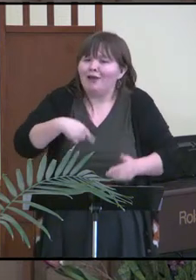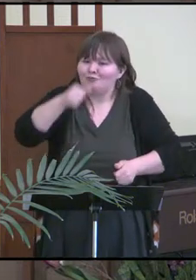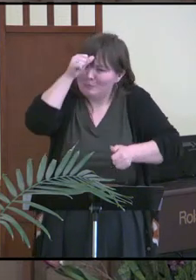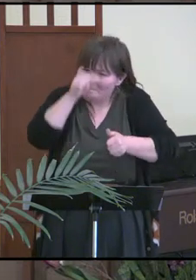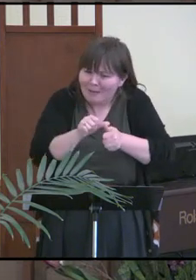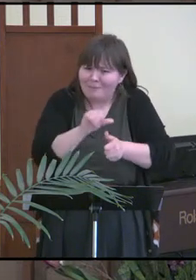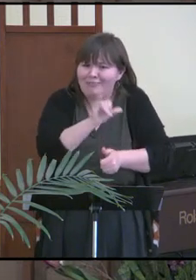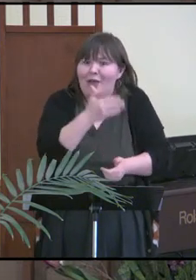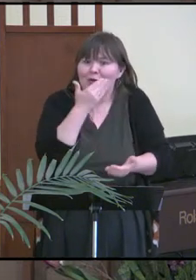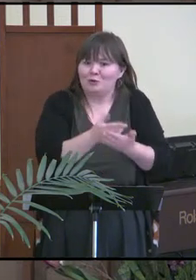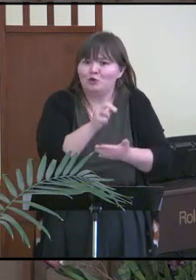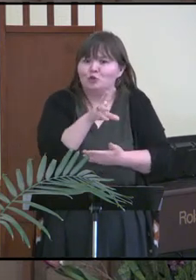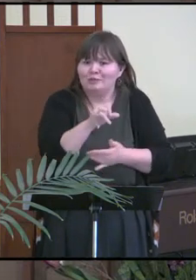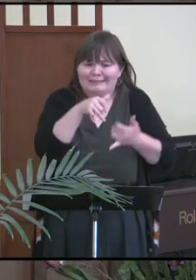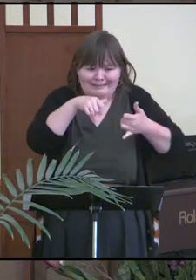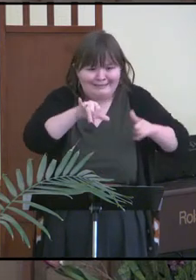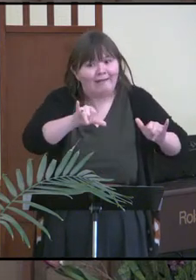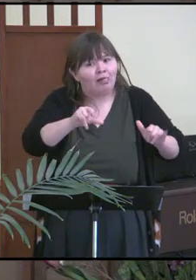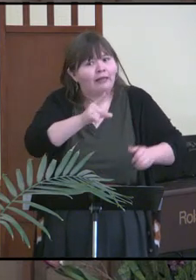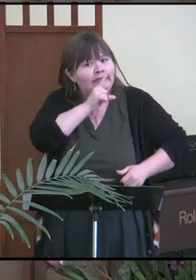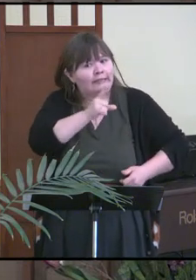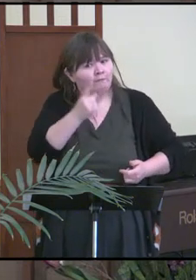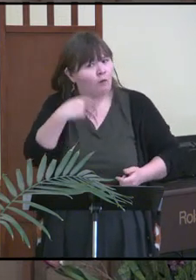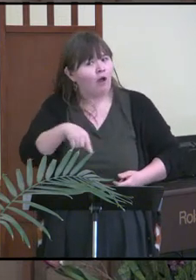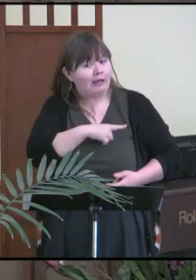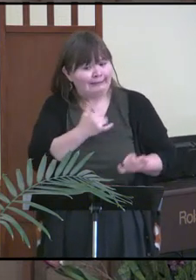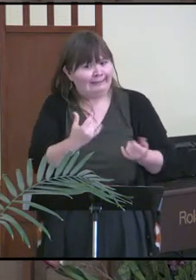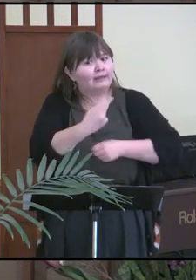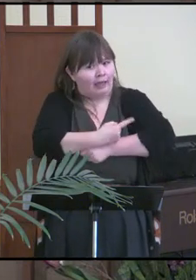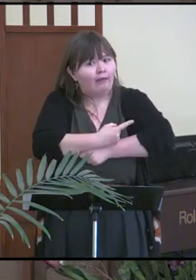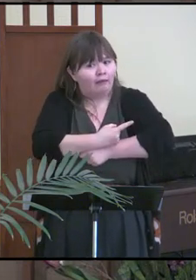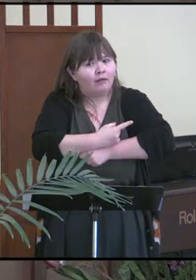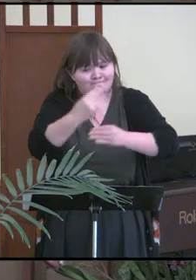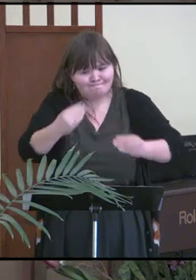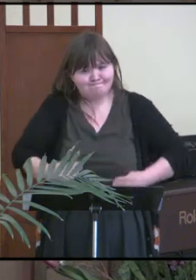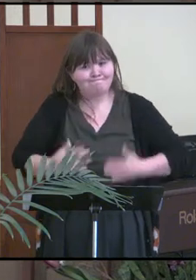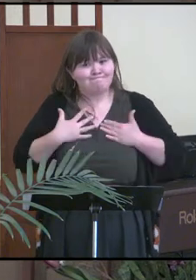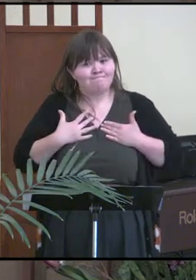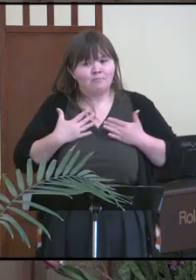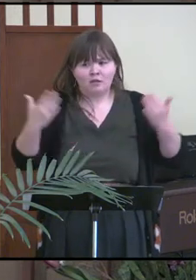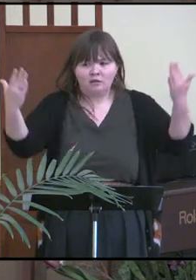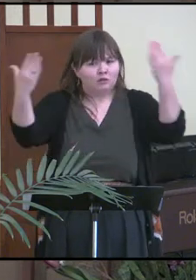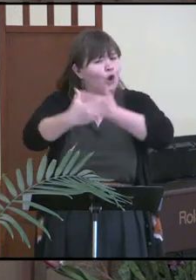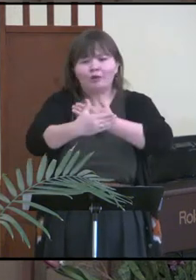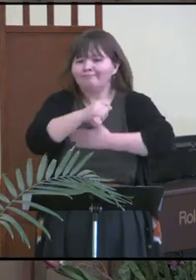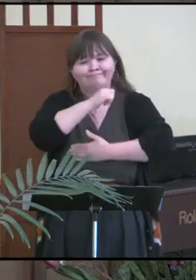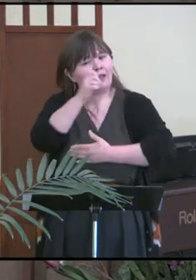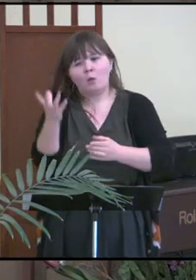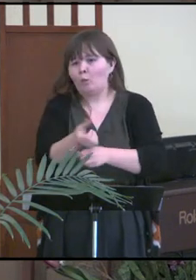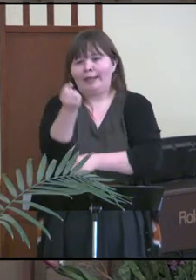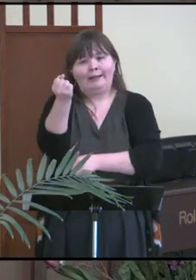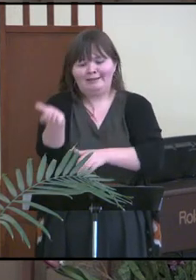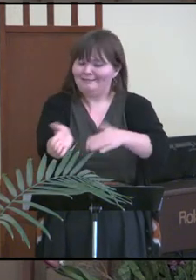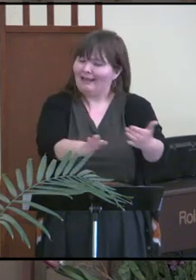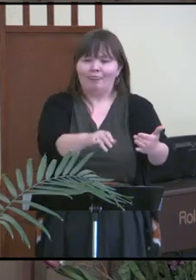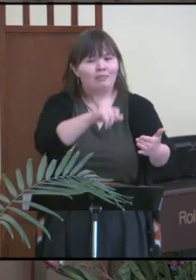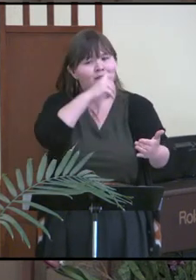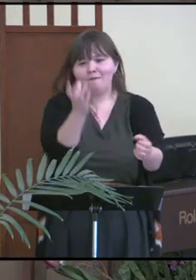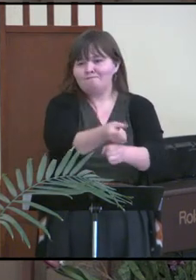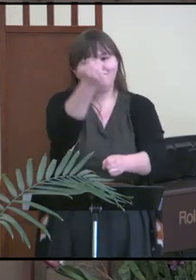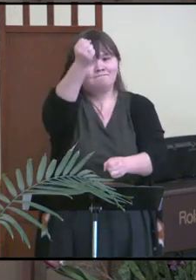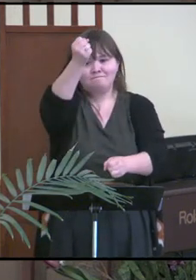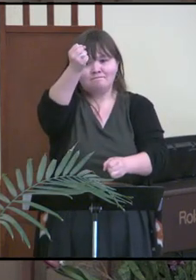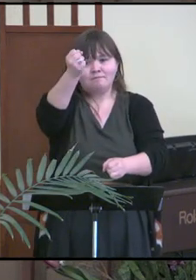this good news exists for us also today. Darkness does not win. Death is not